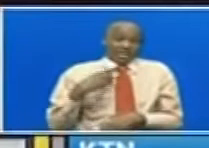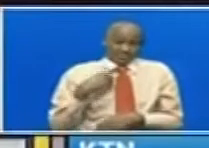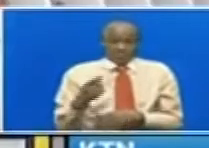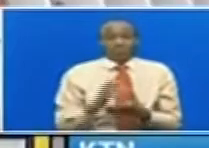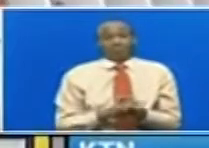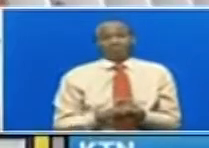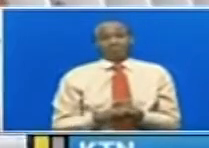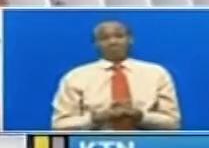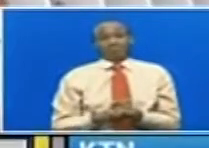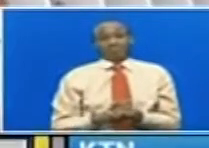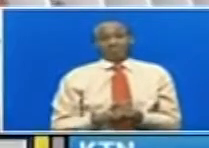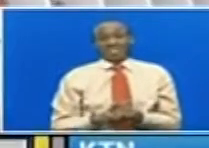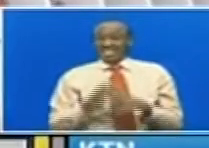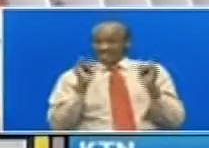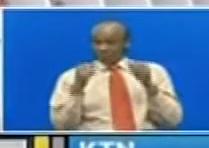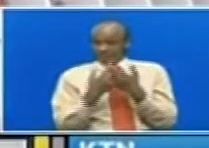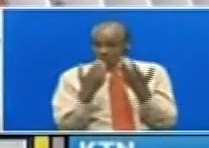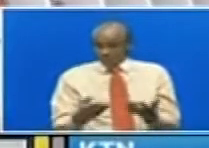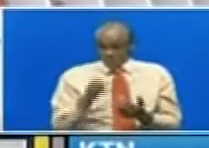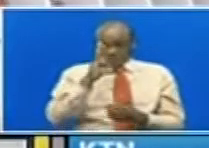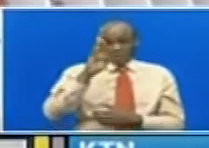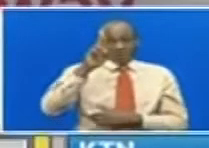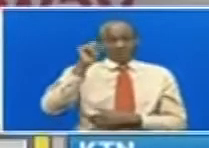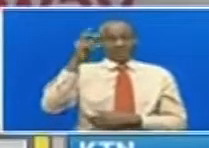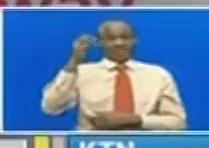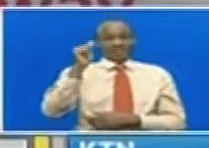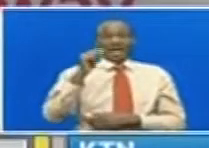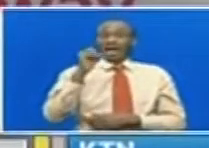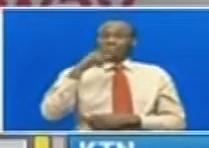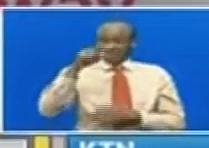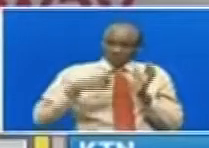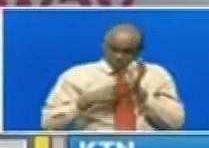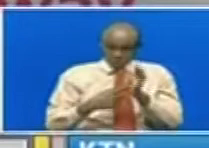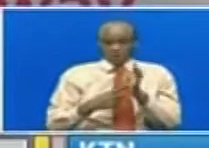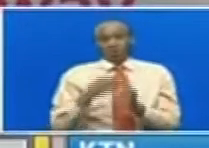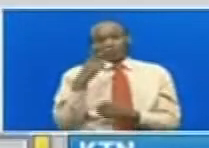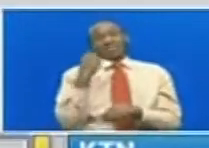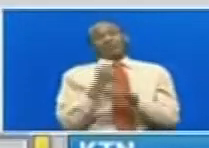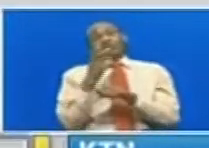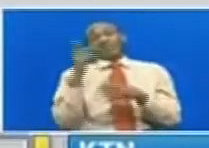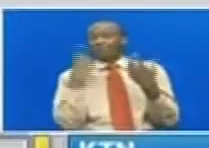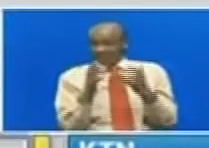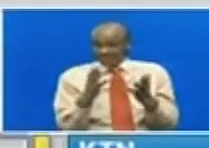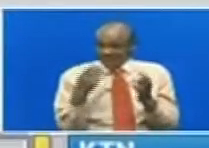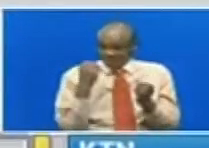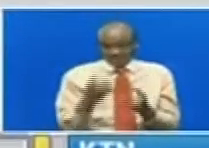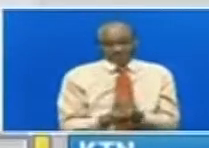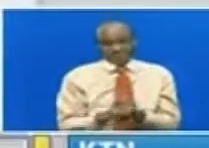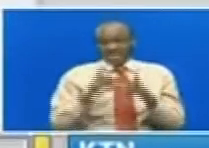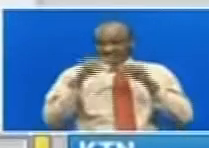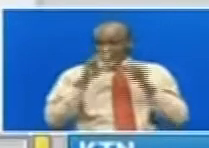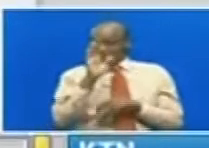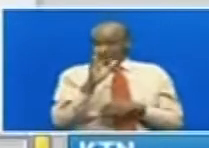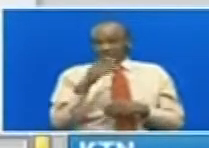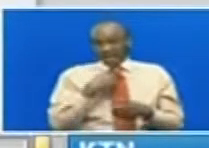Kenya. The news comes as BRITAM restated its full year earnings for the year ended December 2014. According to the statement, pre-tax